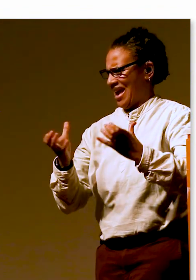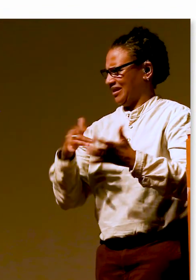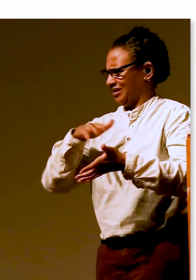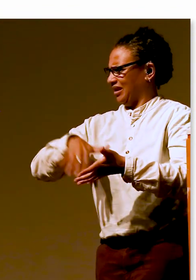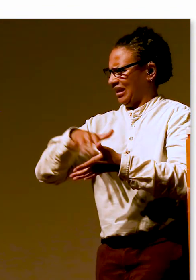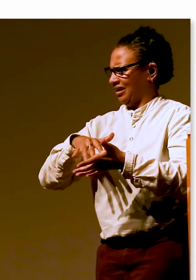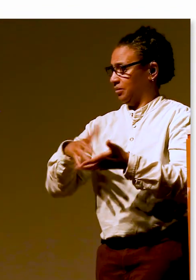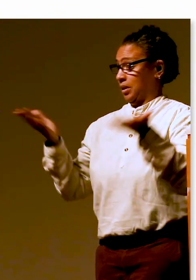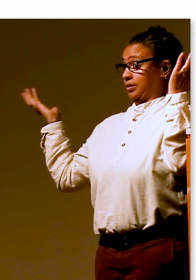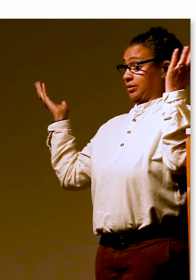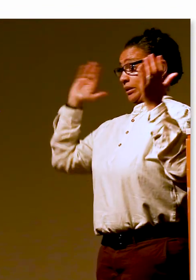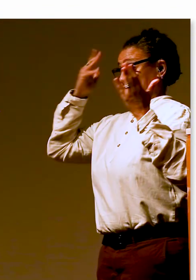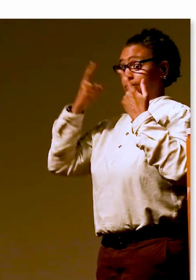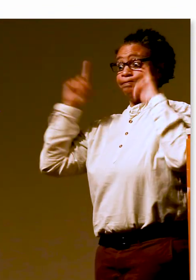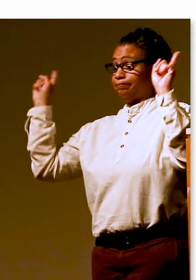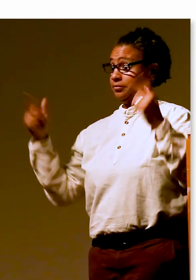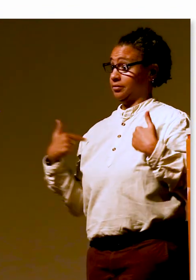now.